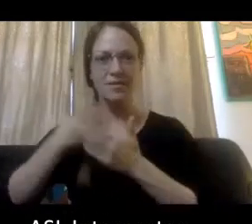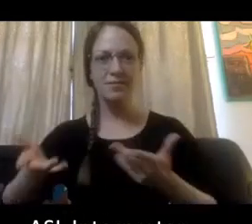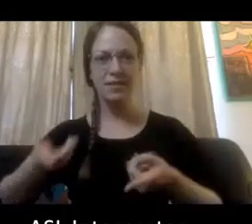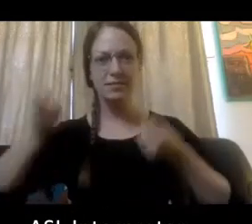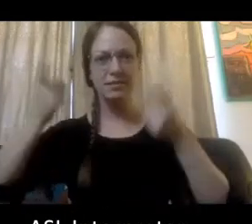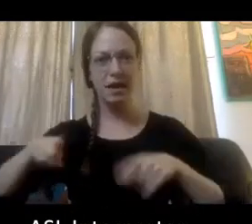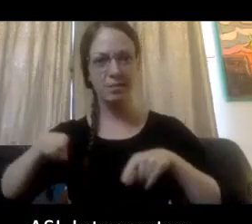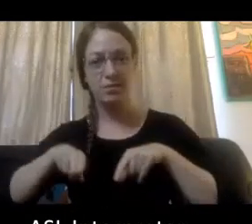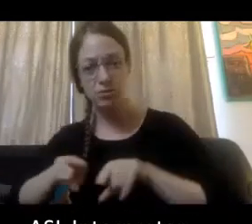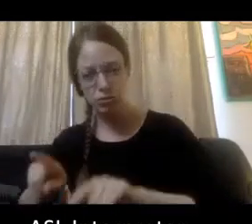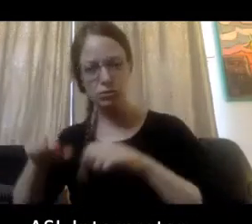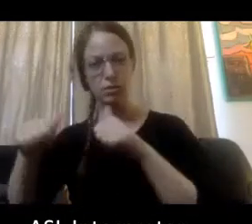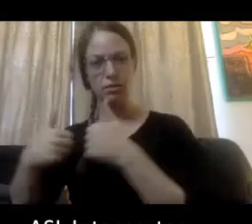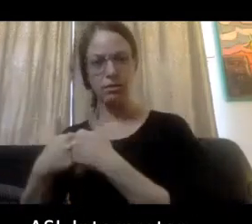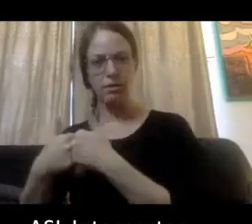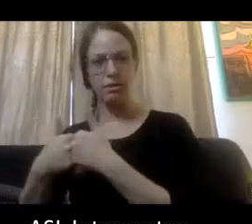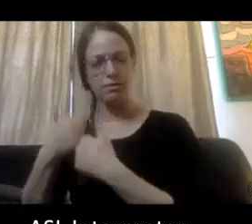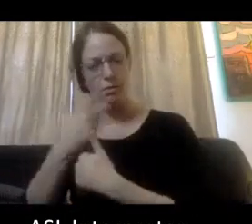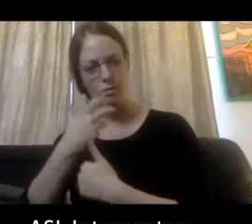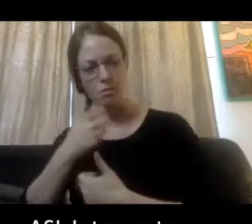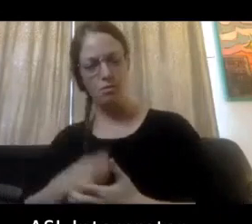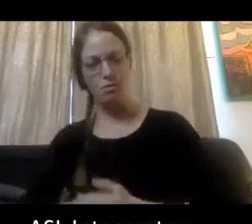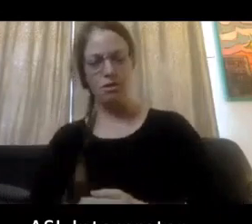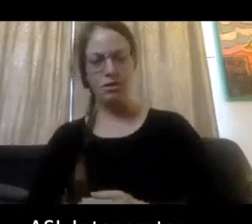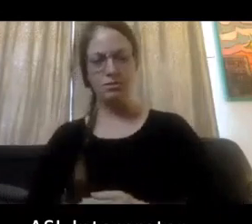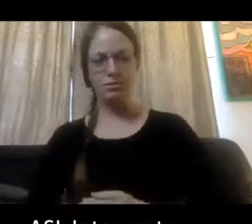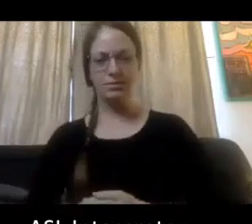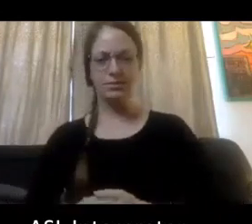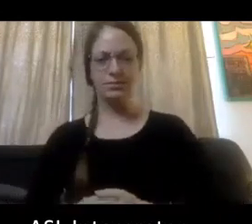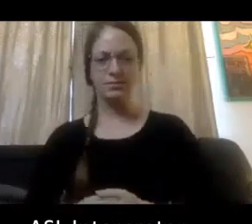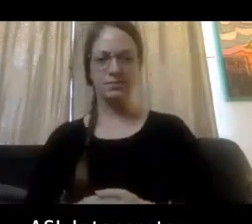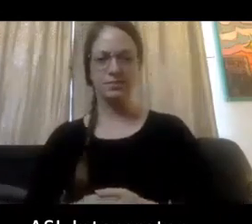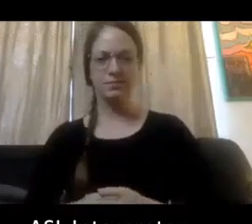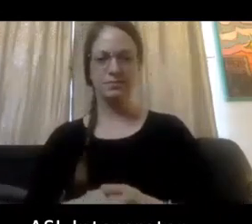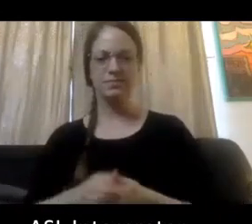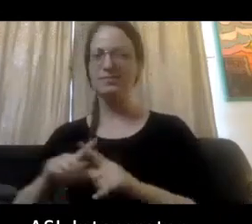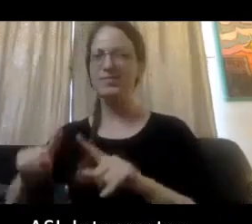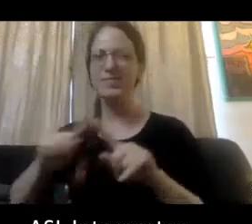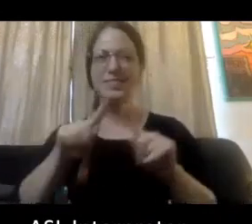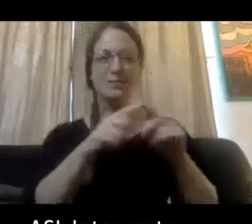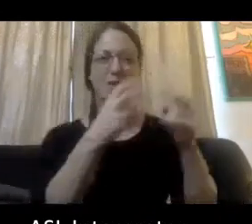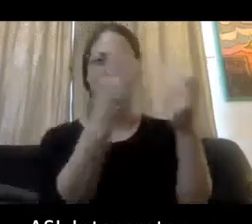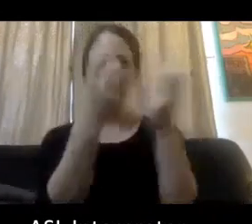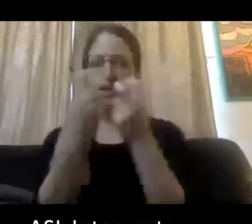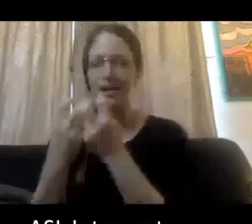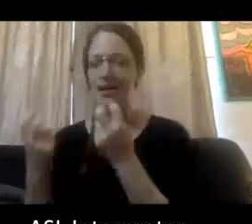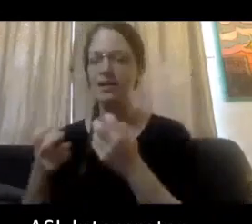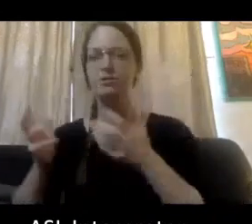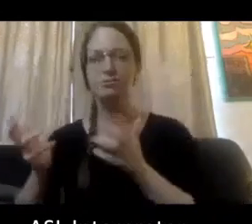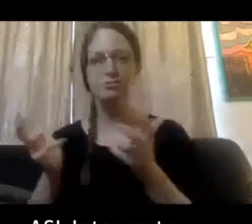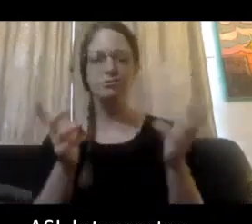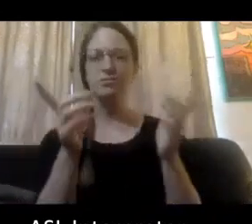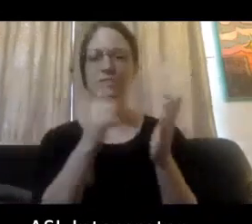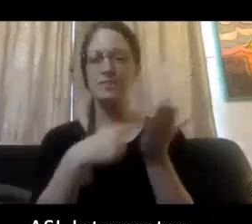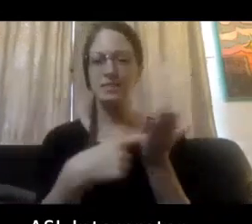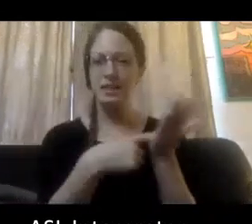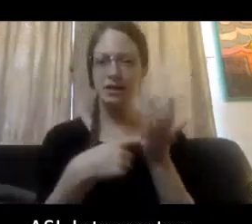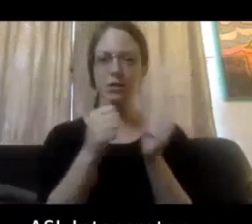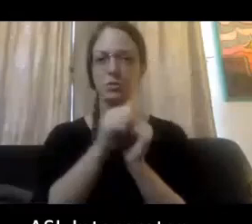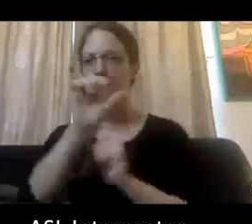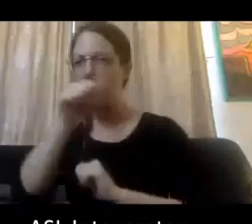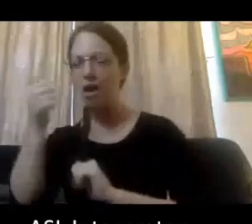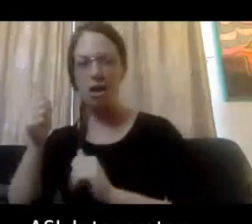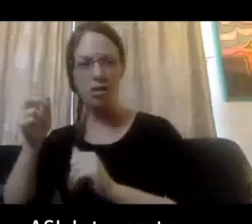there's loads of things that I've getting through these panels and through like talking to my fellow creatives about how